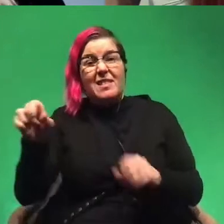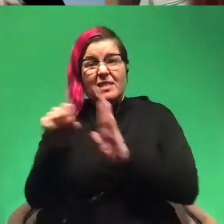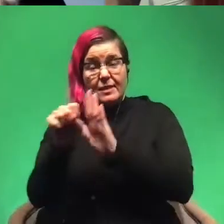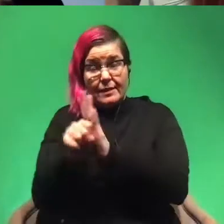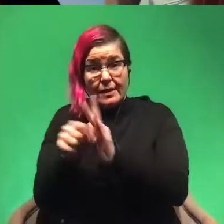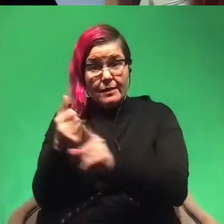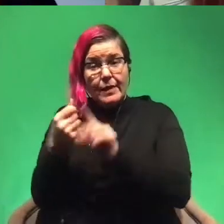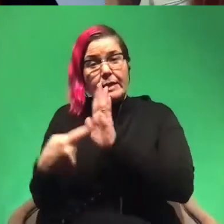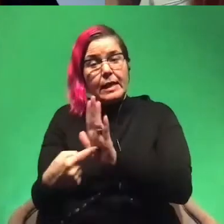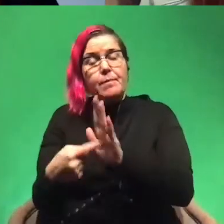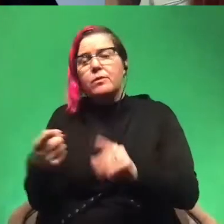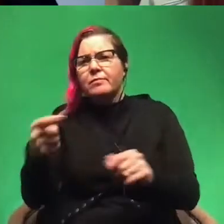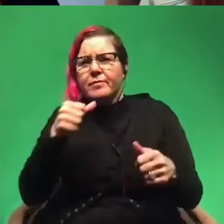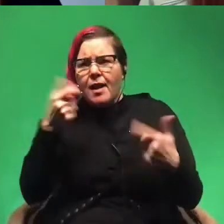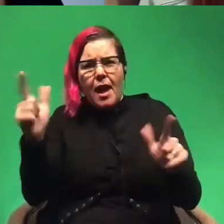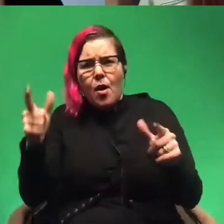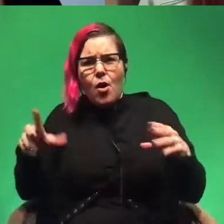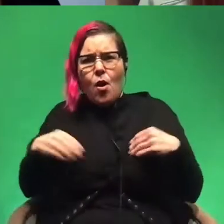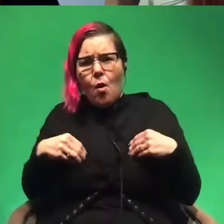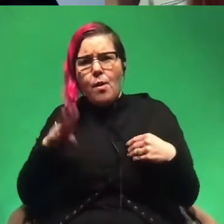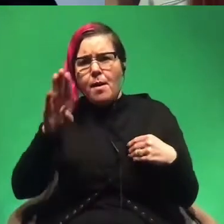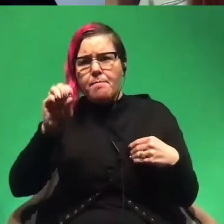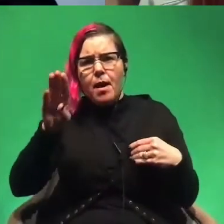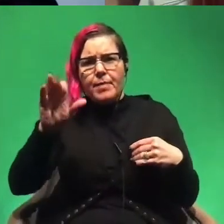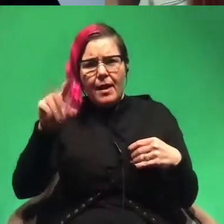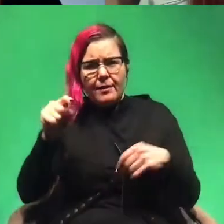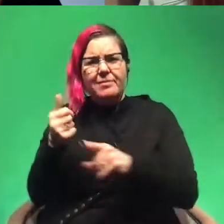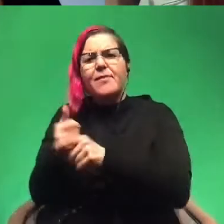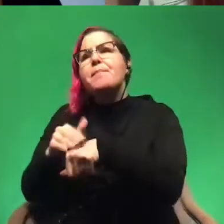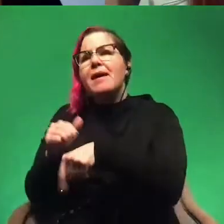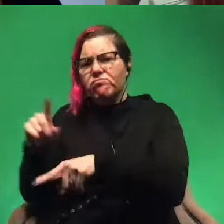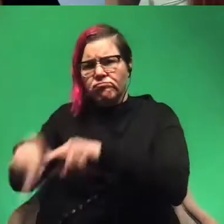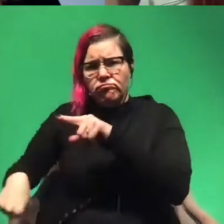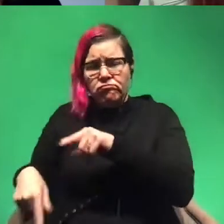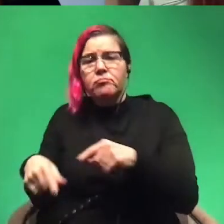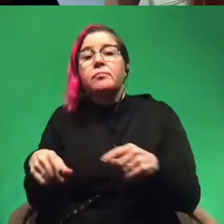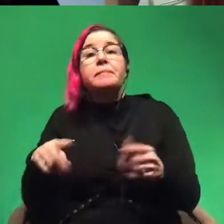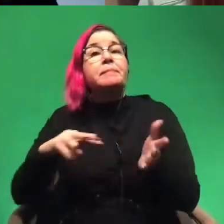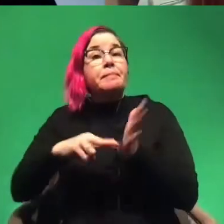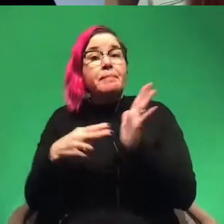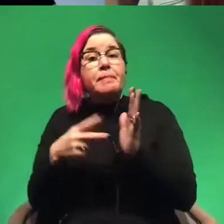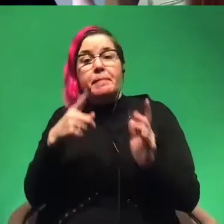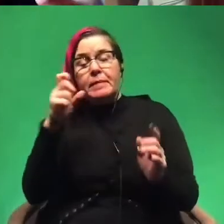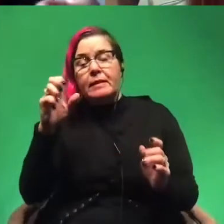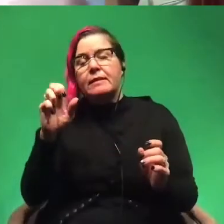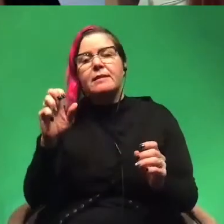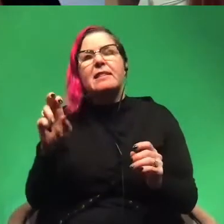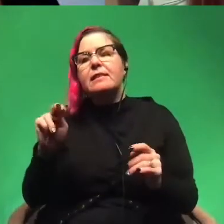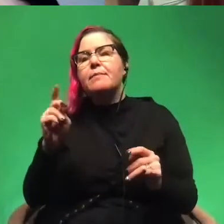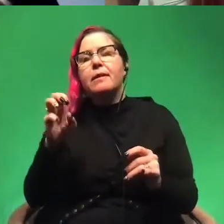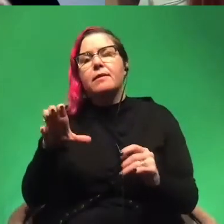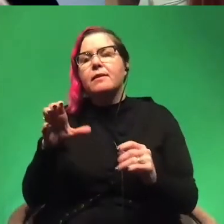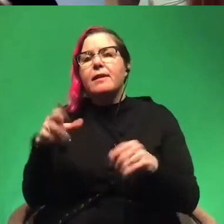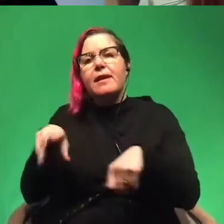for example, you are not allowed to own a bobcat as a pet, meaning that because it's an endemic, it's a natural